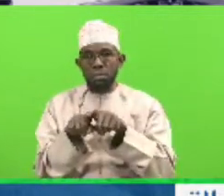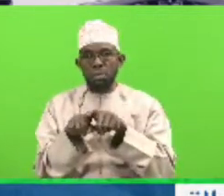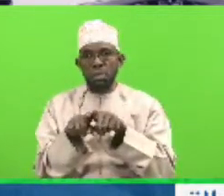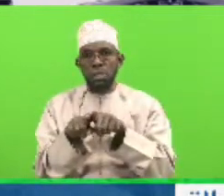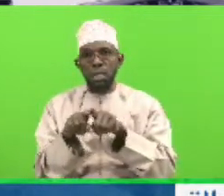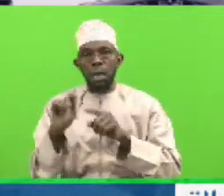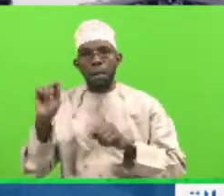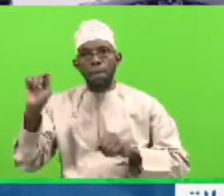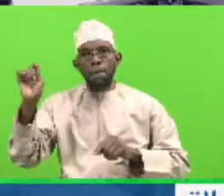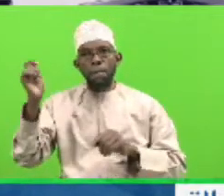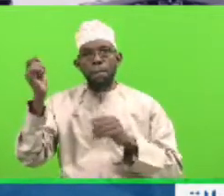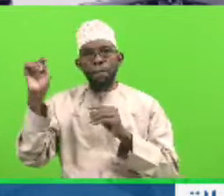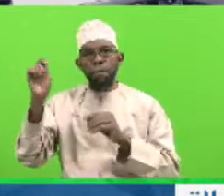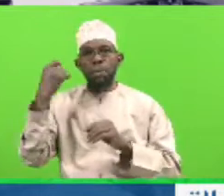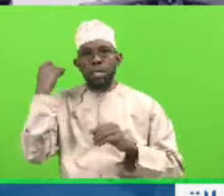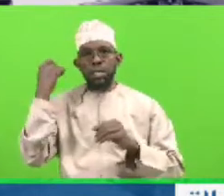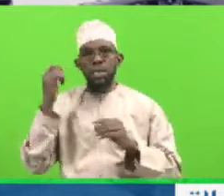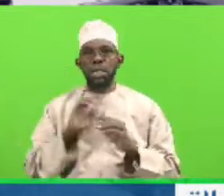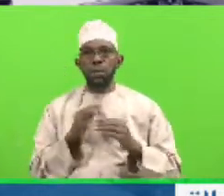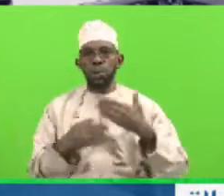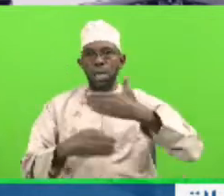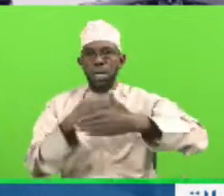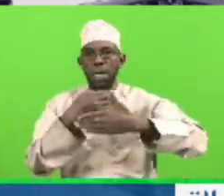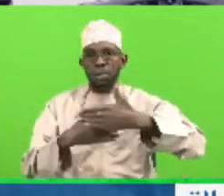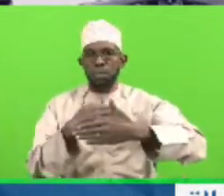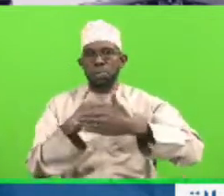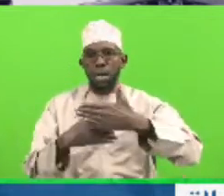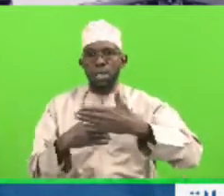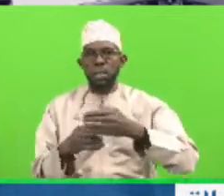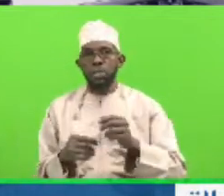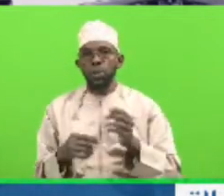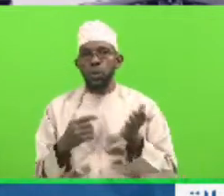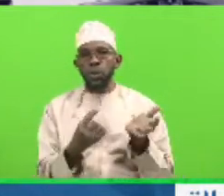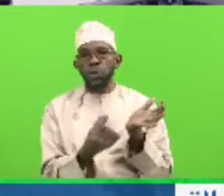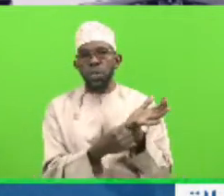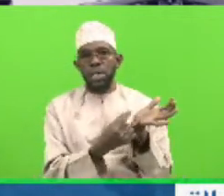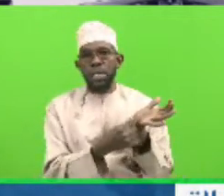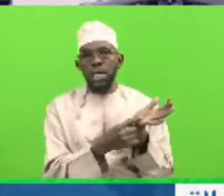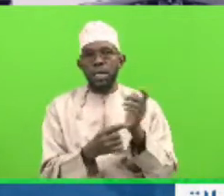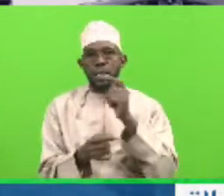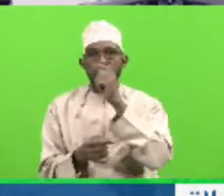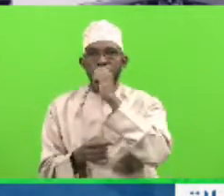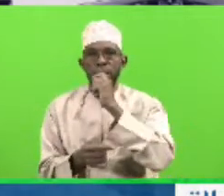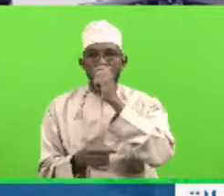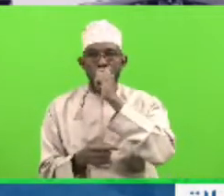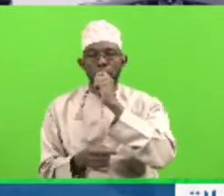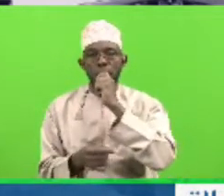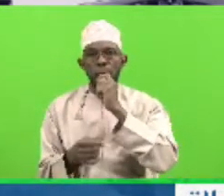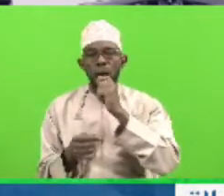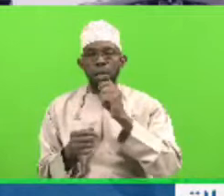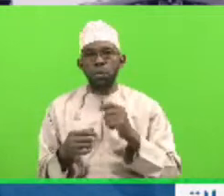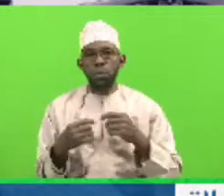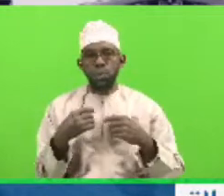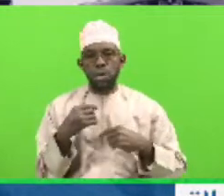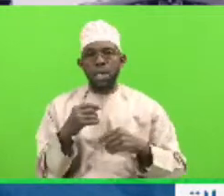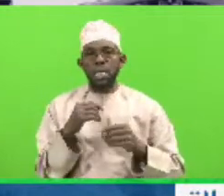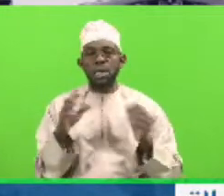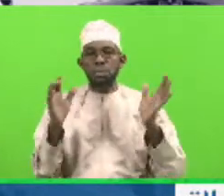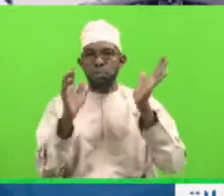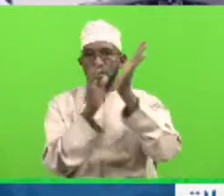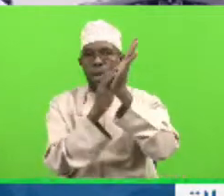the presidents of our neighboring countries in Uganda and Tanzania, we laud Yoweri